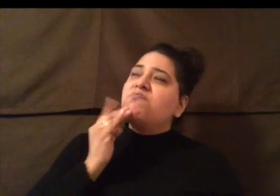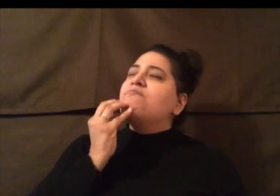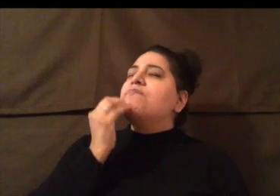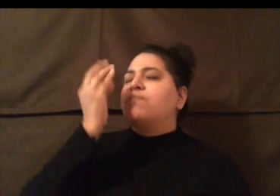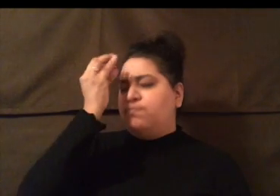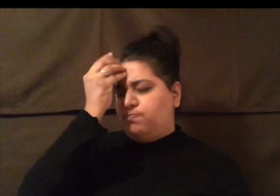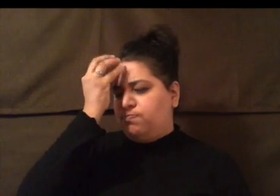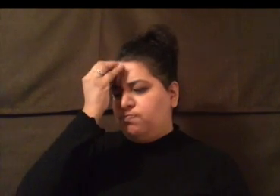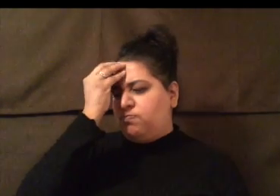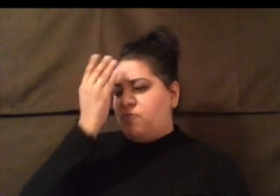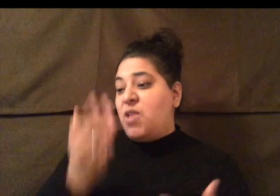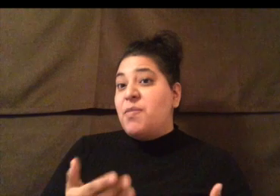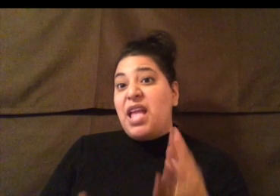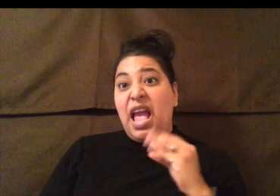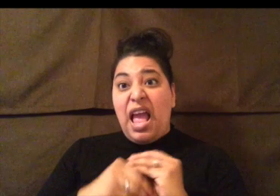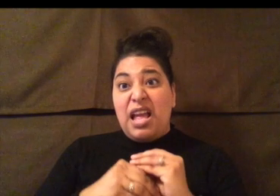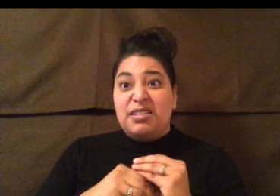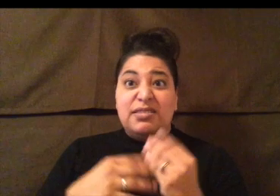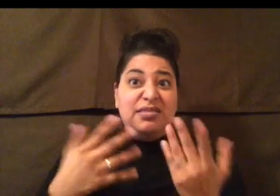7:45.